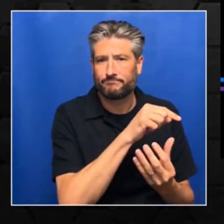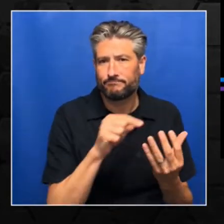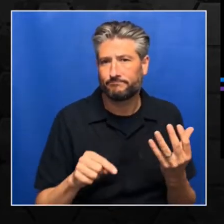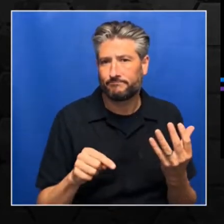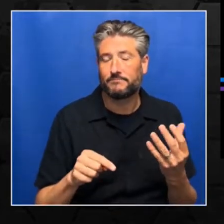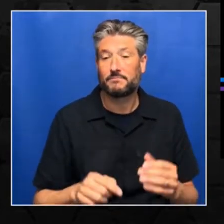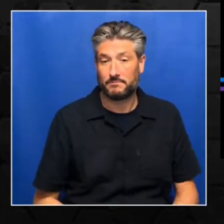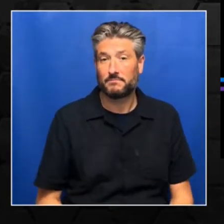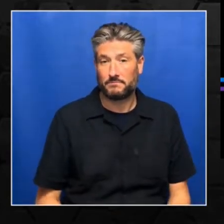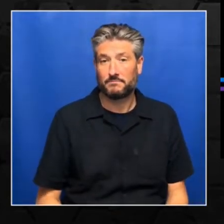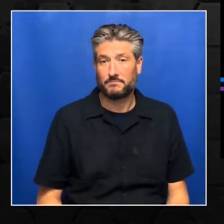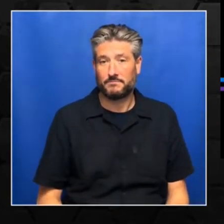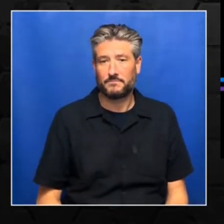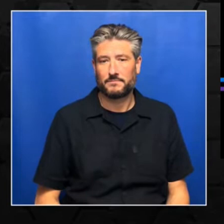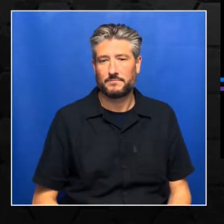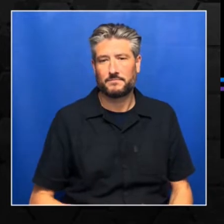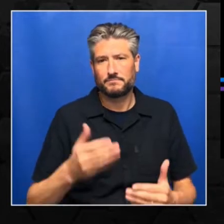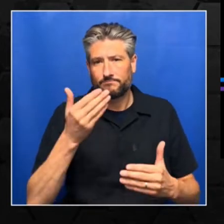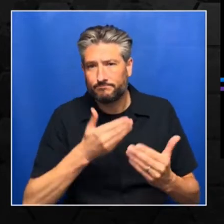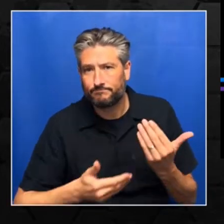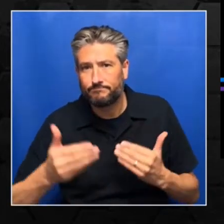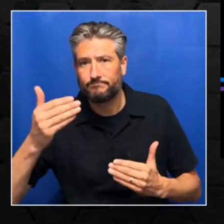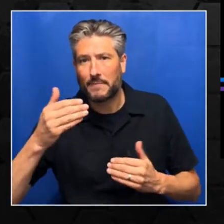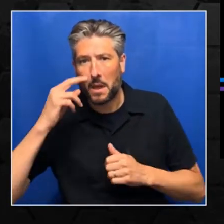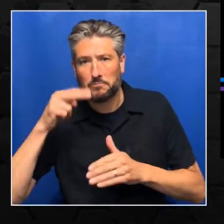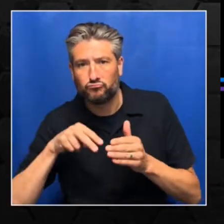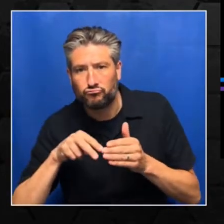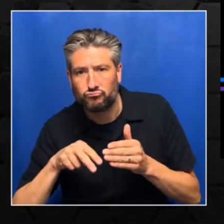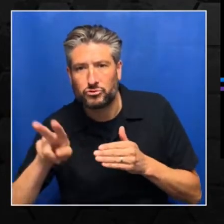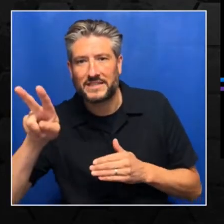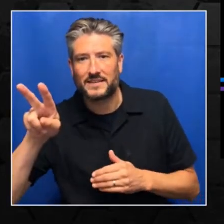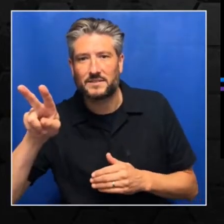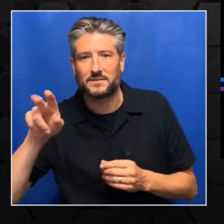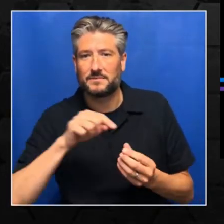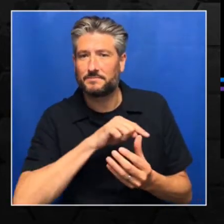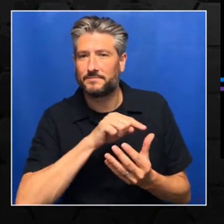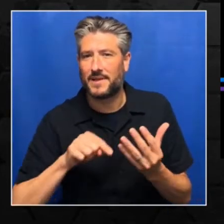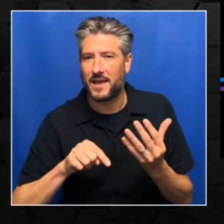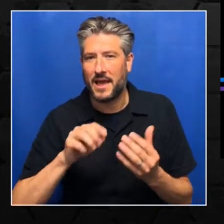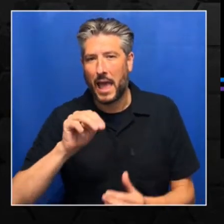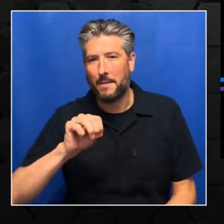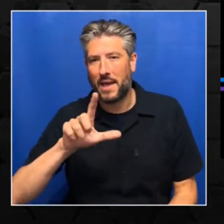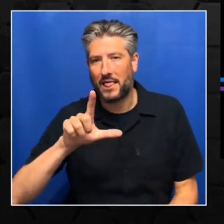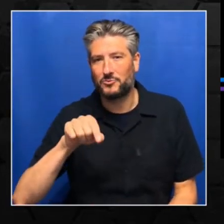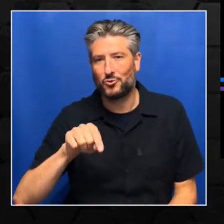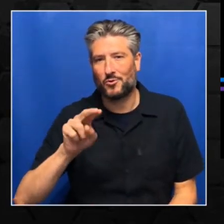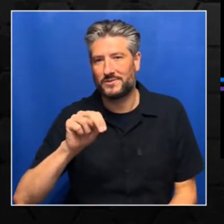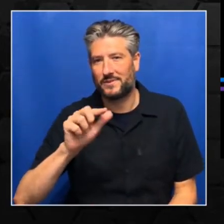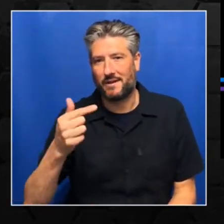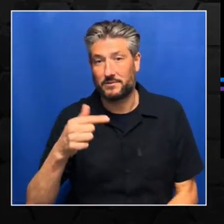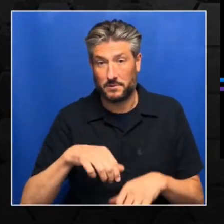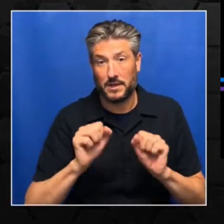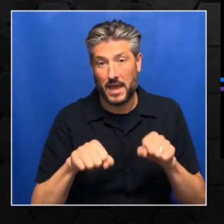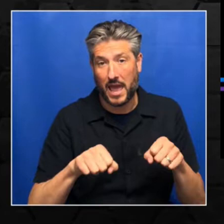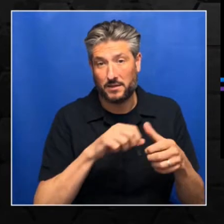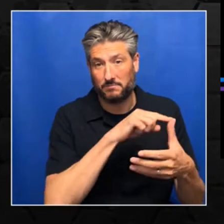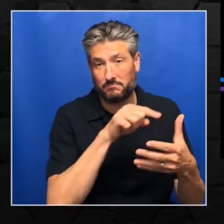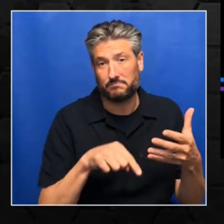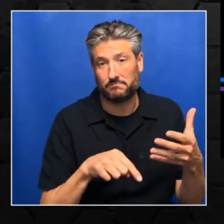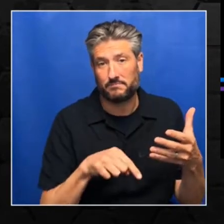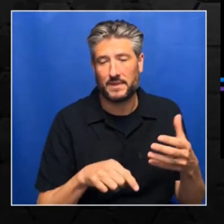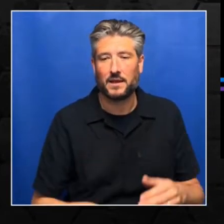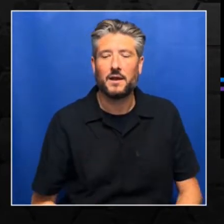of predictions that we can make with the help of ML.NET. To just go a bit about what each of